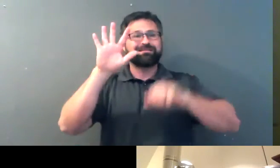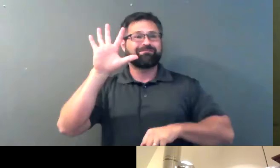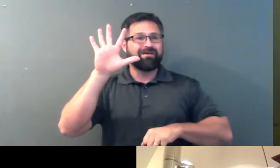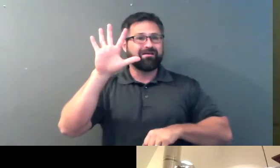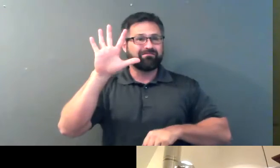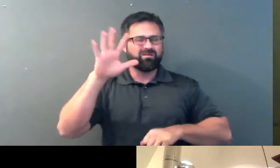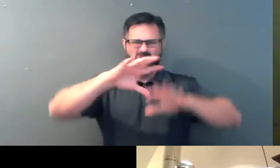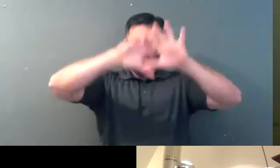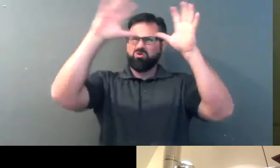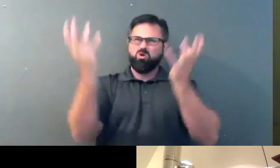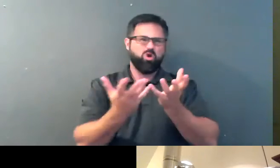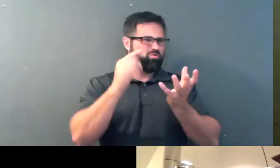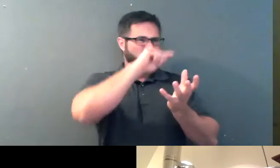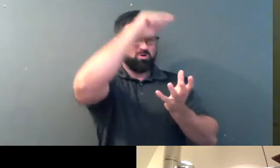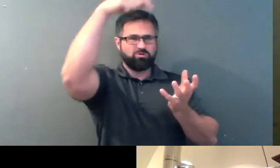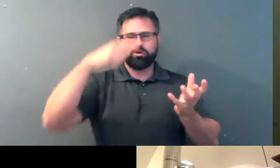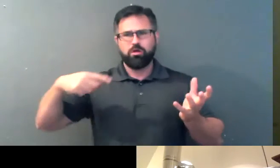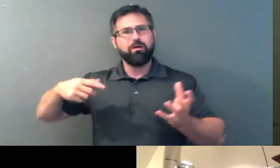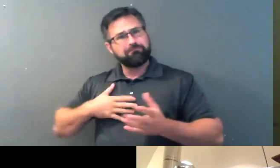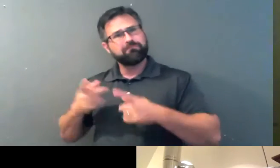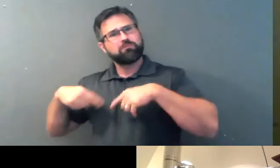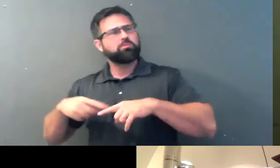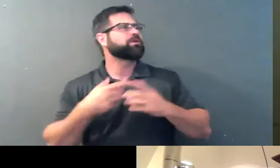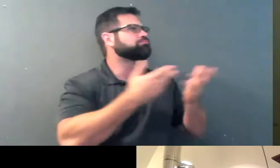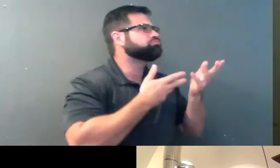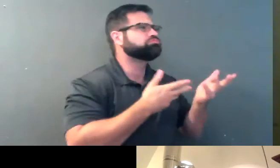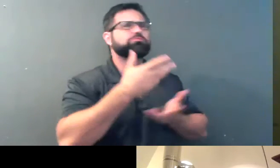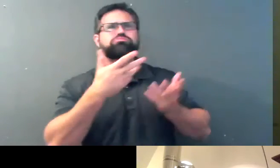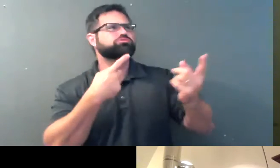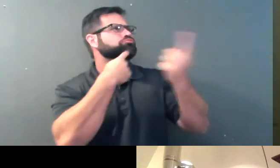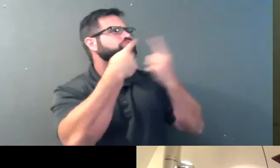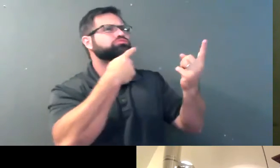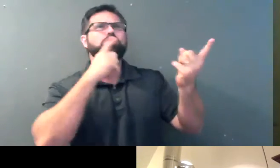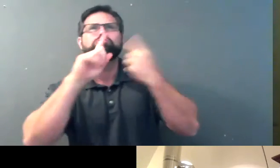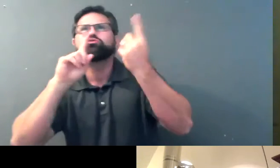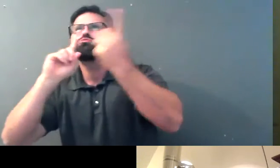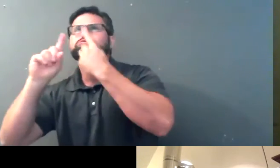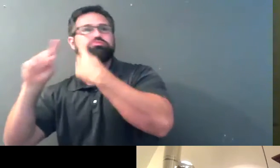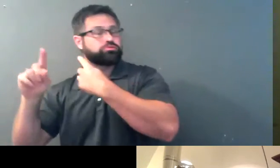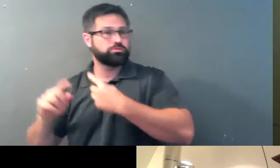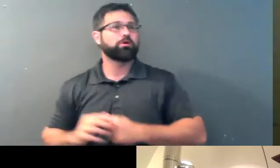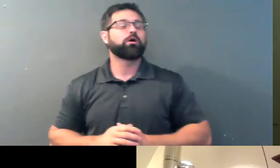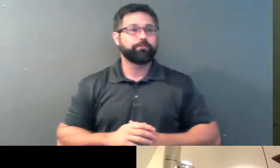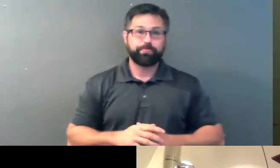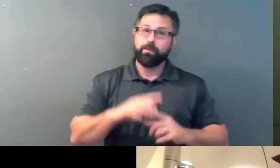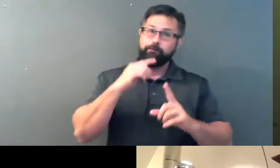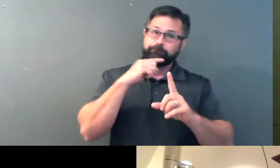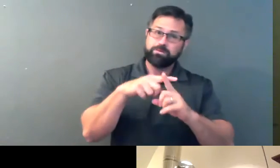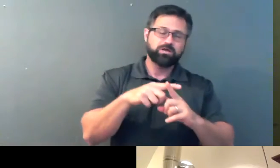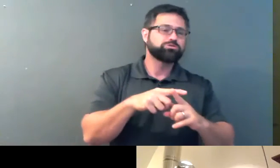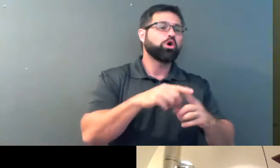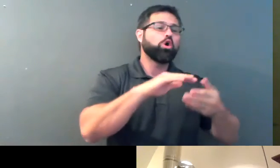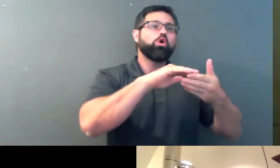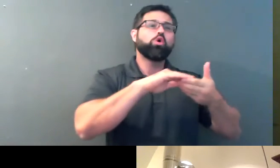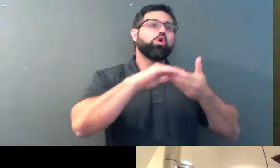world, and has interacted with numerous organizations of persons with disabilities